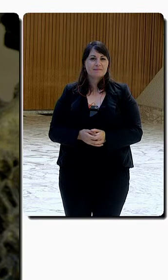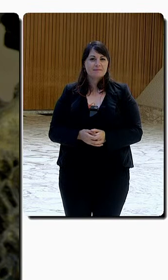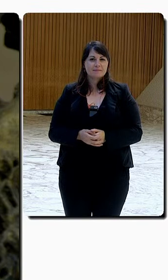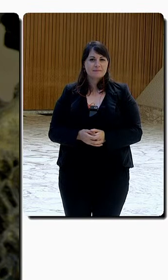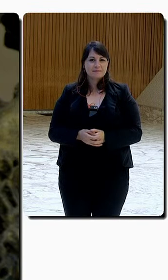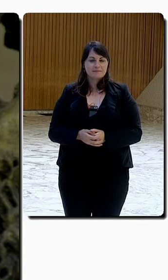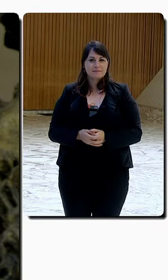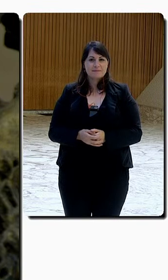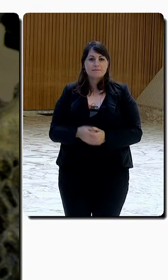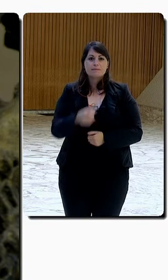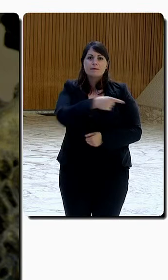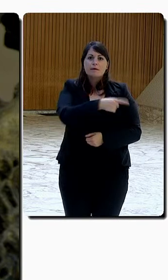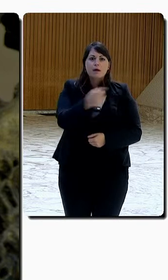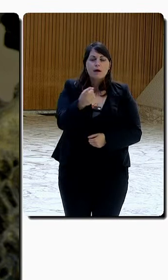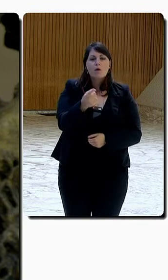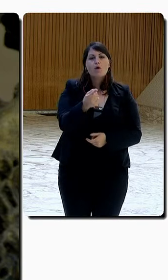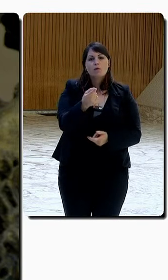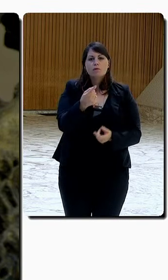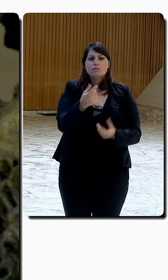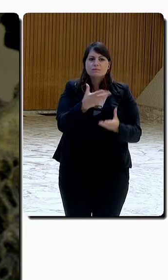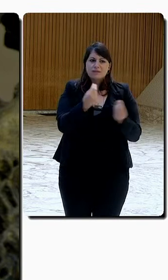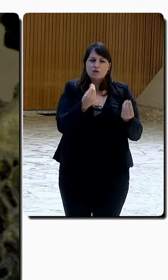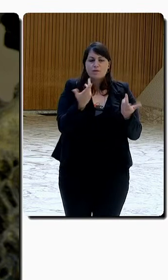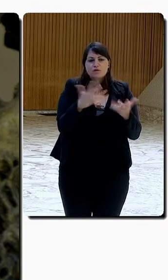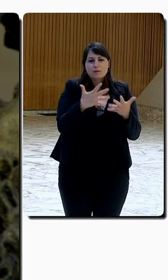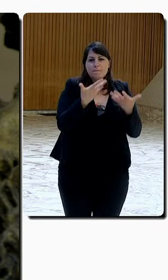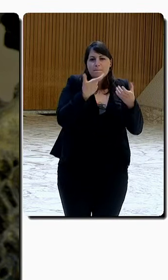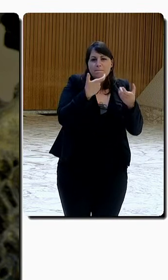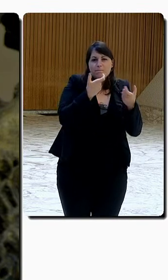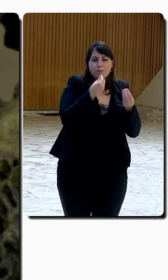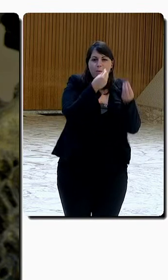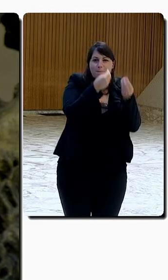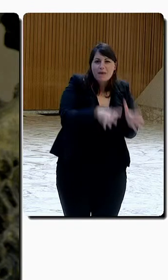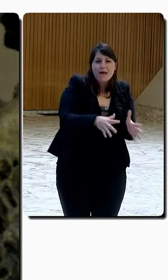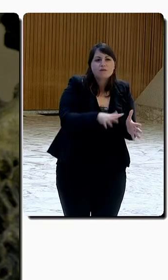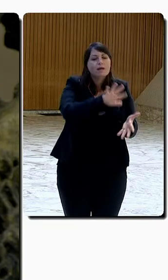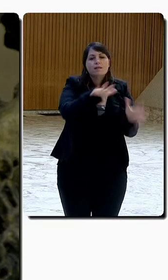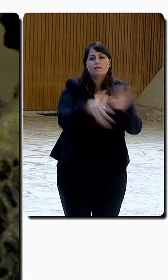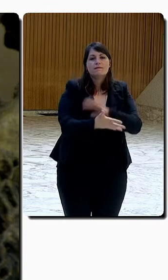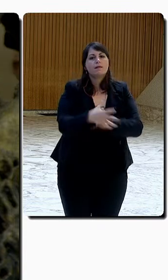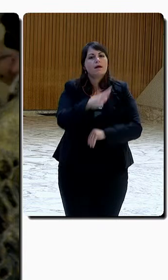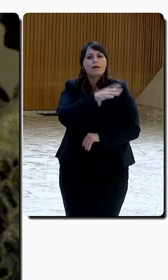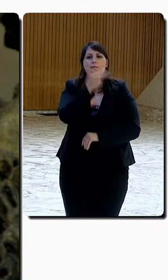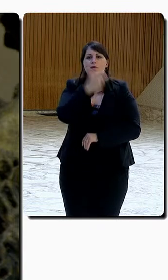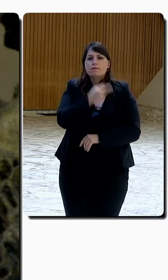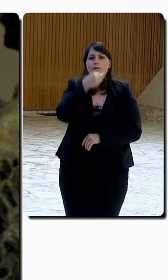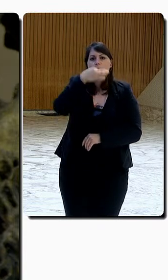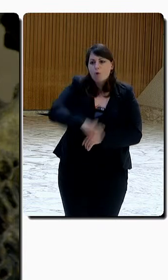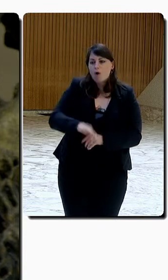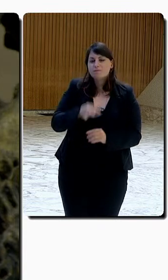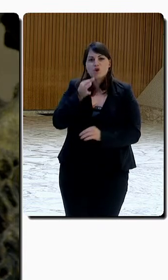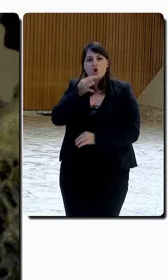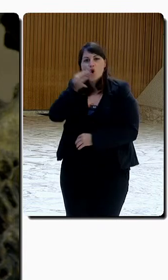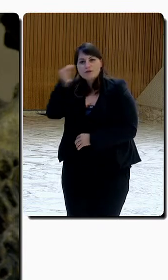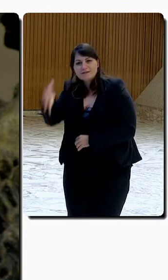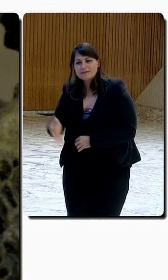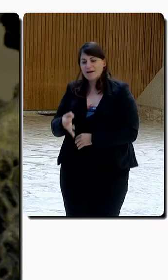away. Teaching, advising, building, caring, listening, preferably